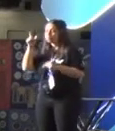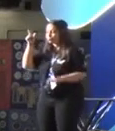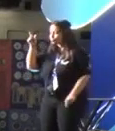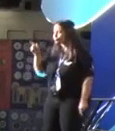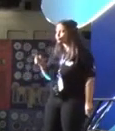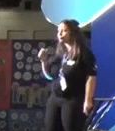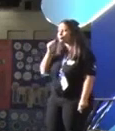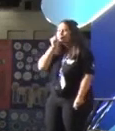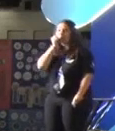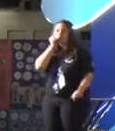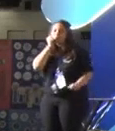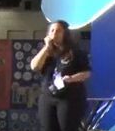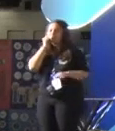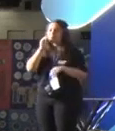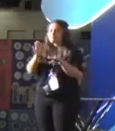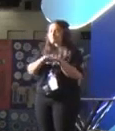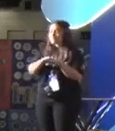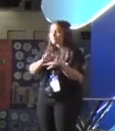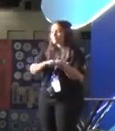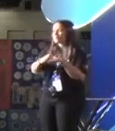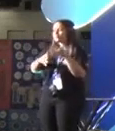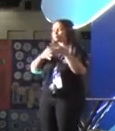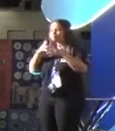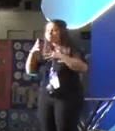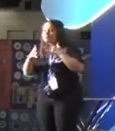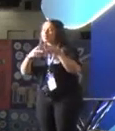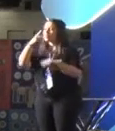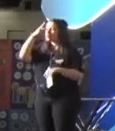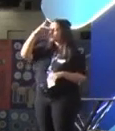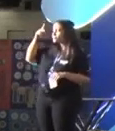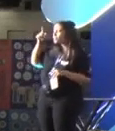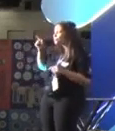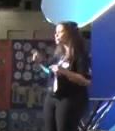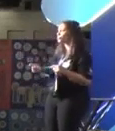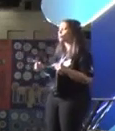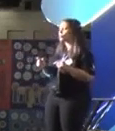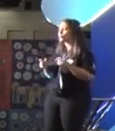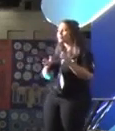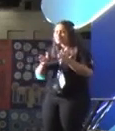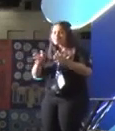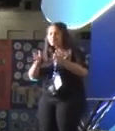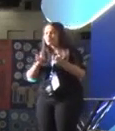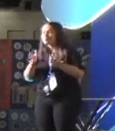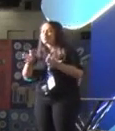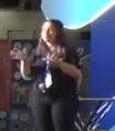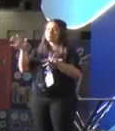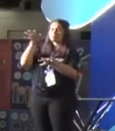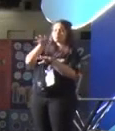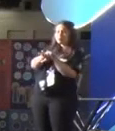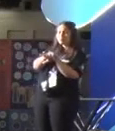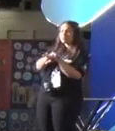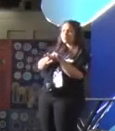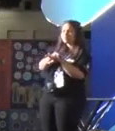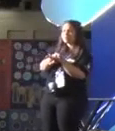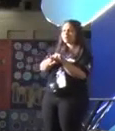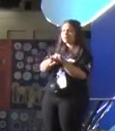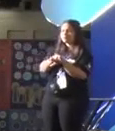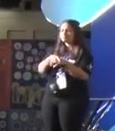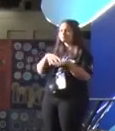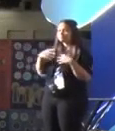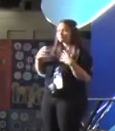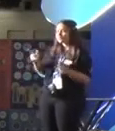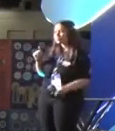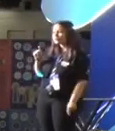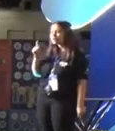get out there, to talk to people, to be inclusive. And that, in her view, that was the only way to break it